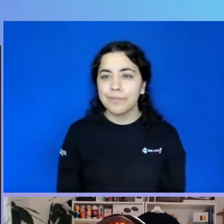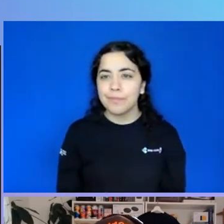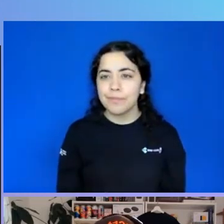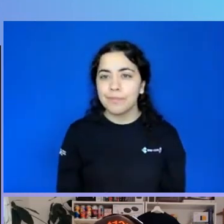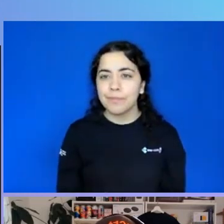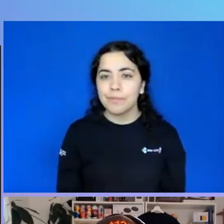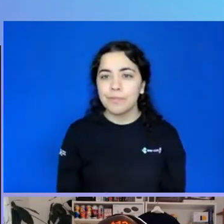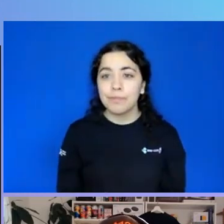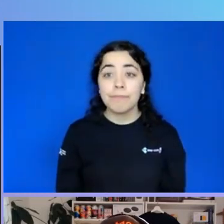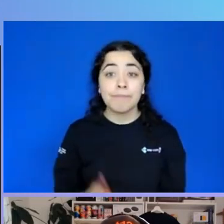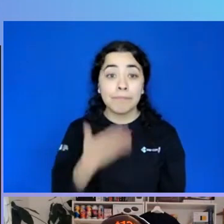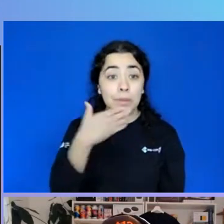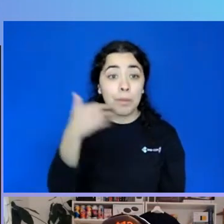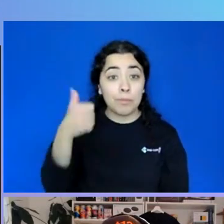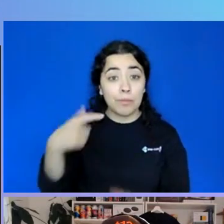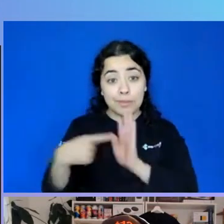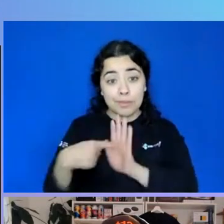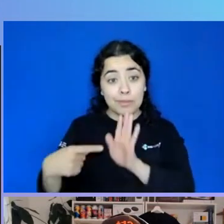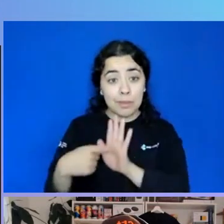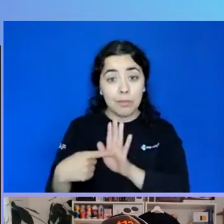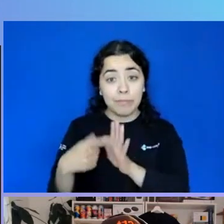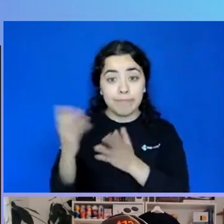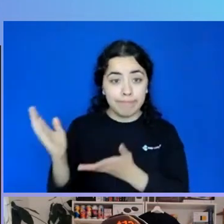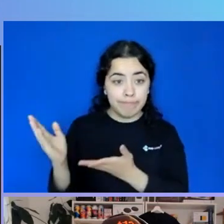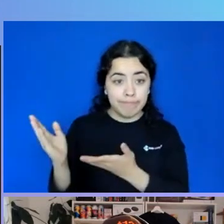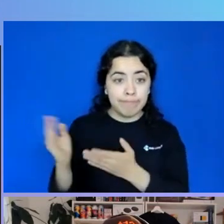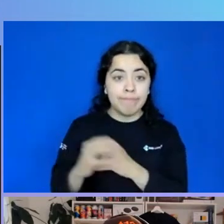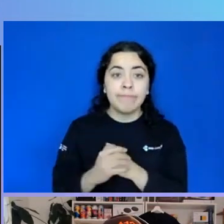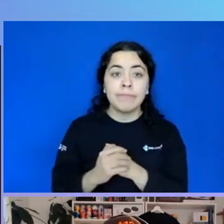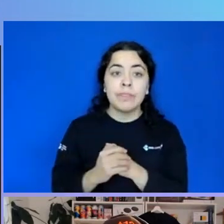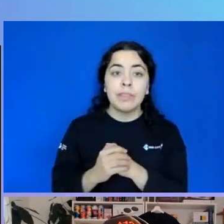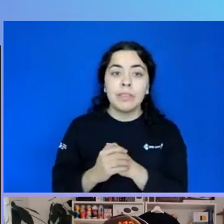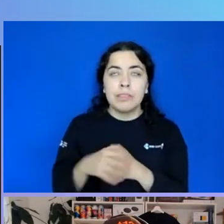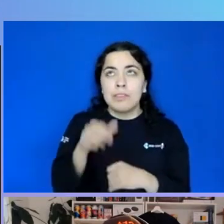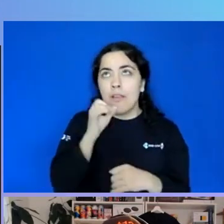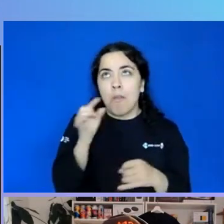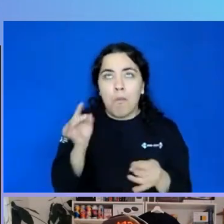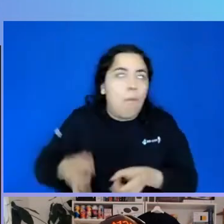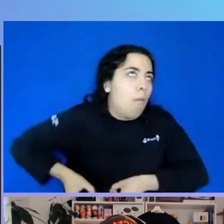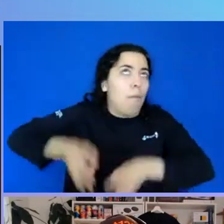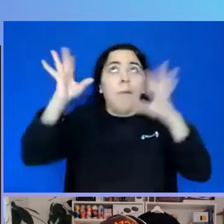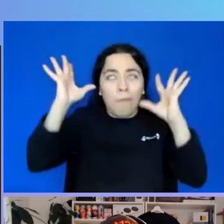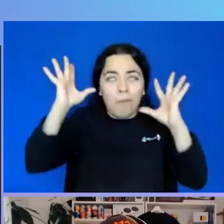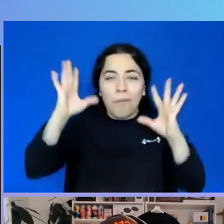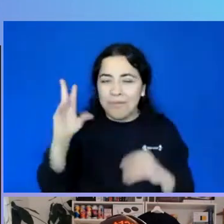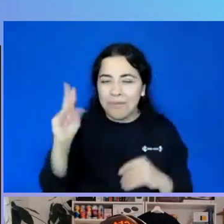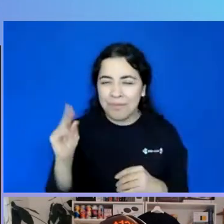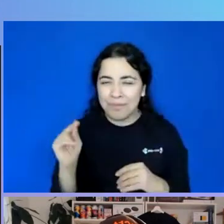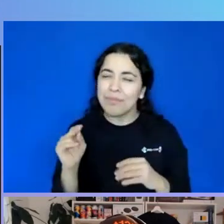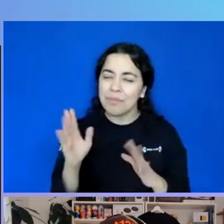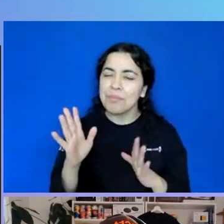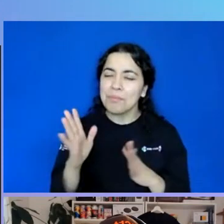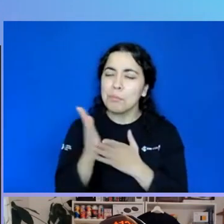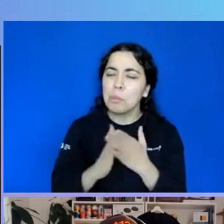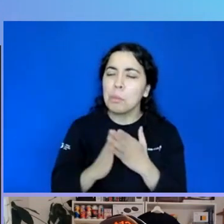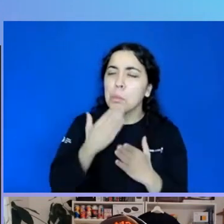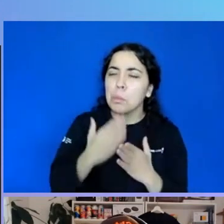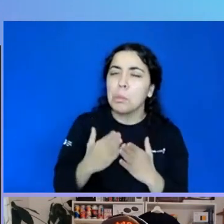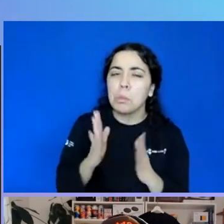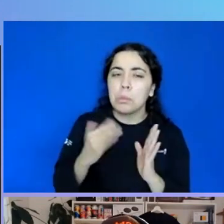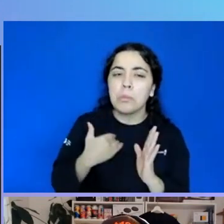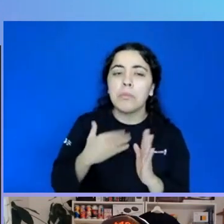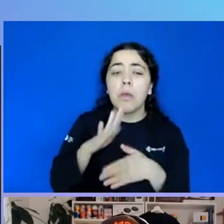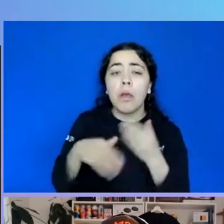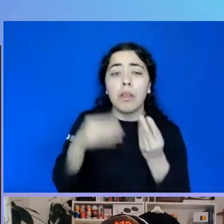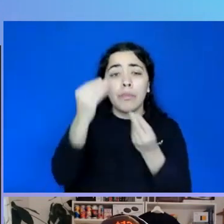Better example from Eventim. So they're not totally bad. All of the information is practically in the